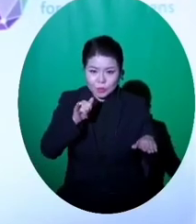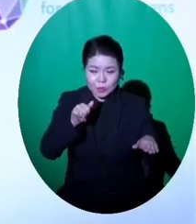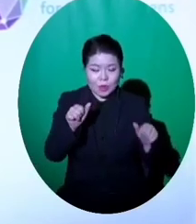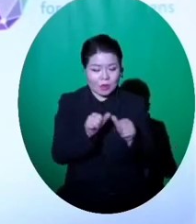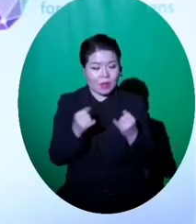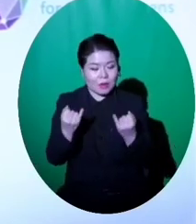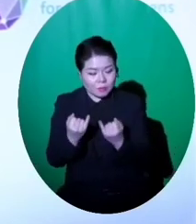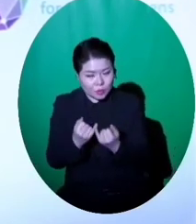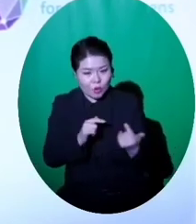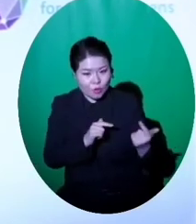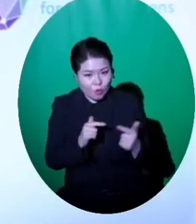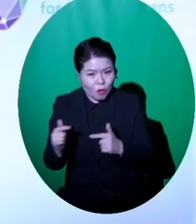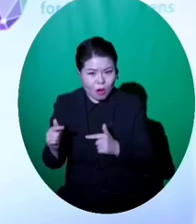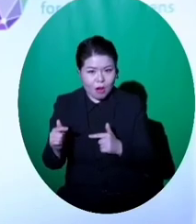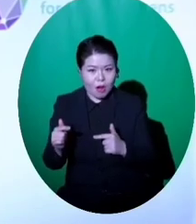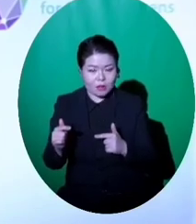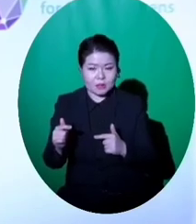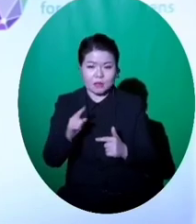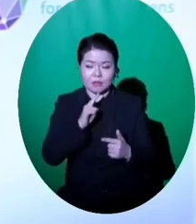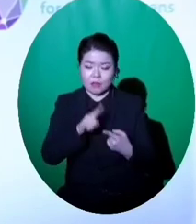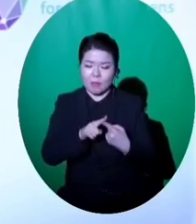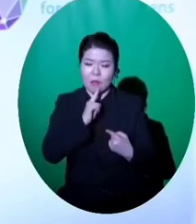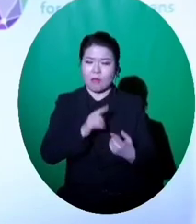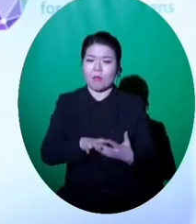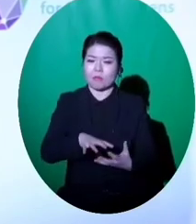continue. So therefore, there's an uneven